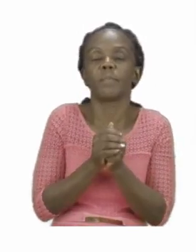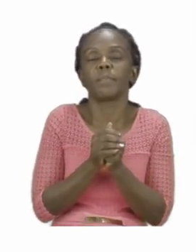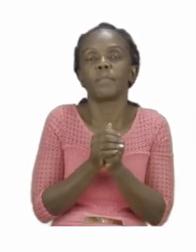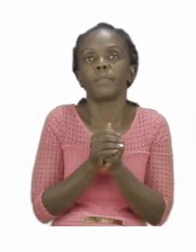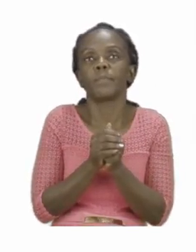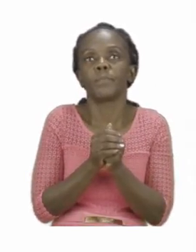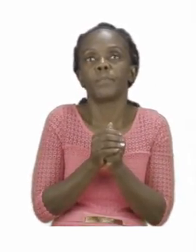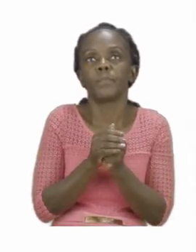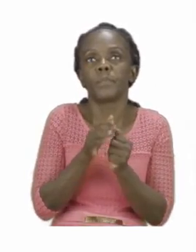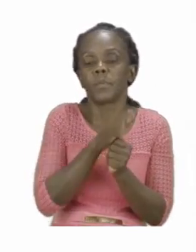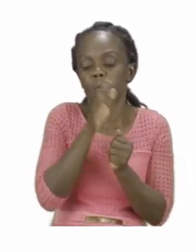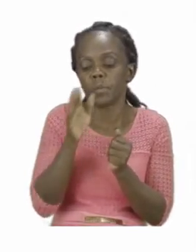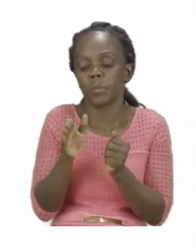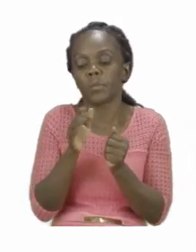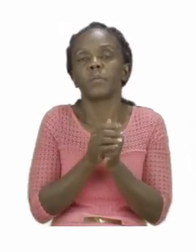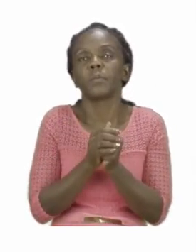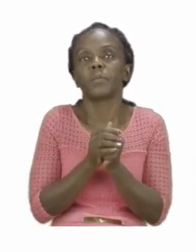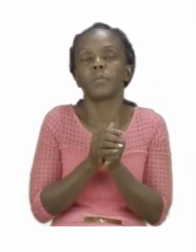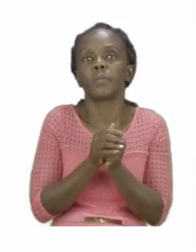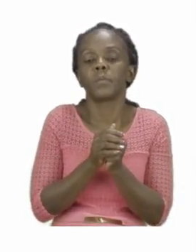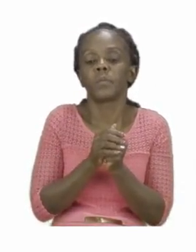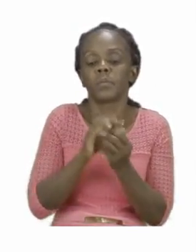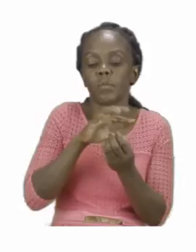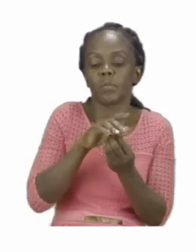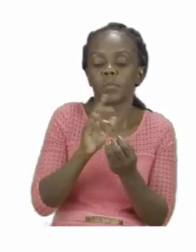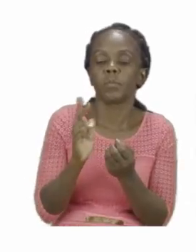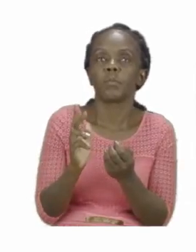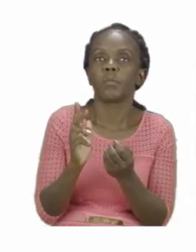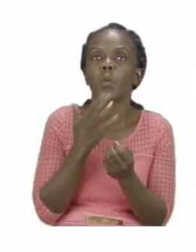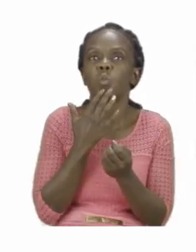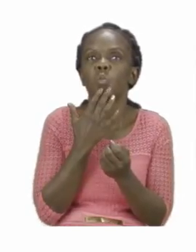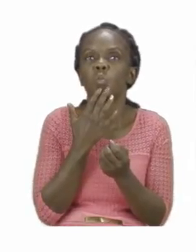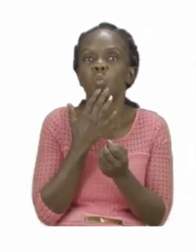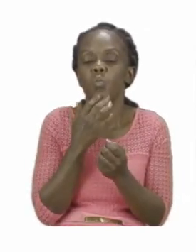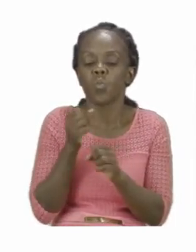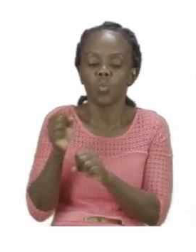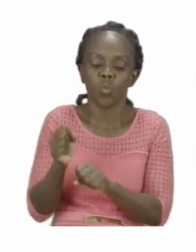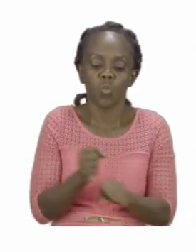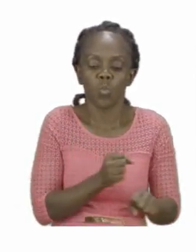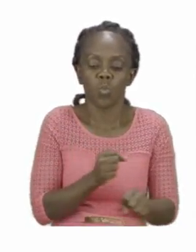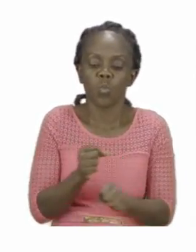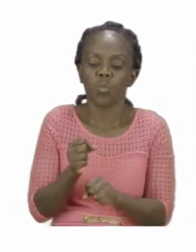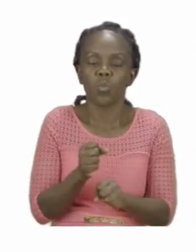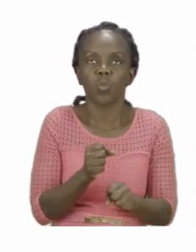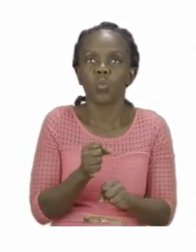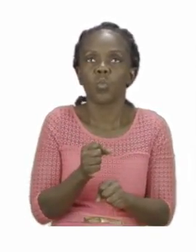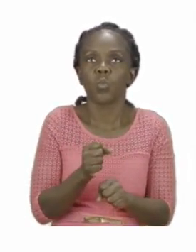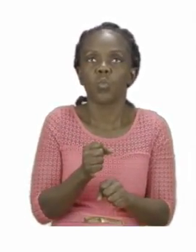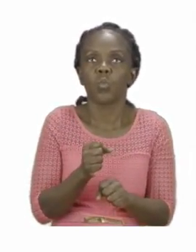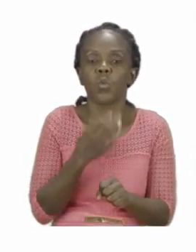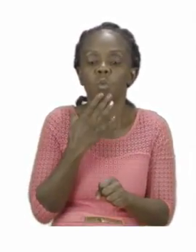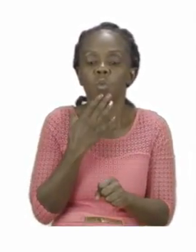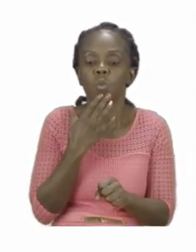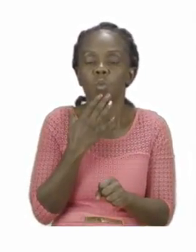and he is mopping the floor. That family member is the father.